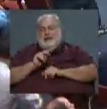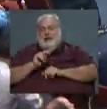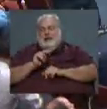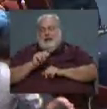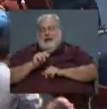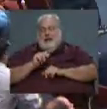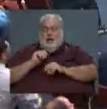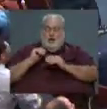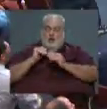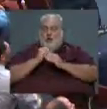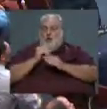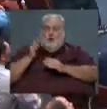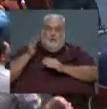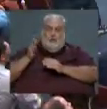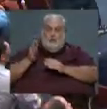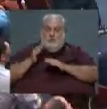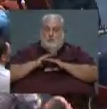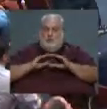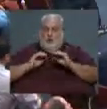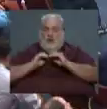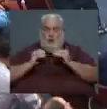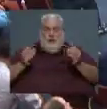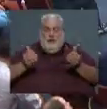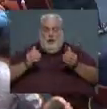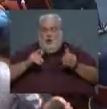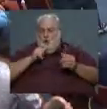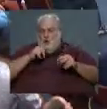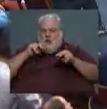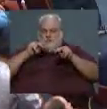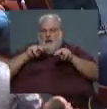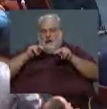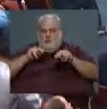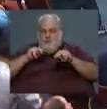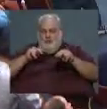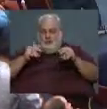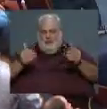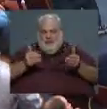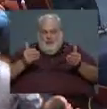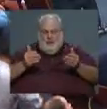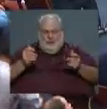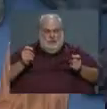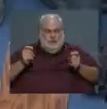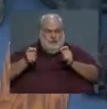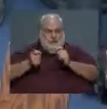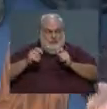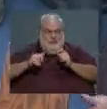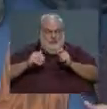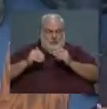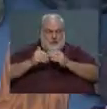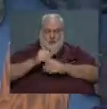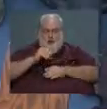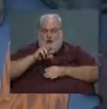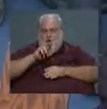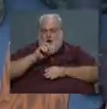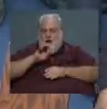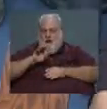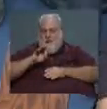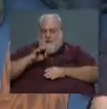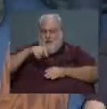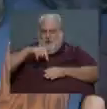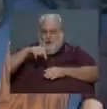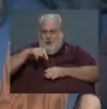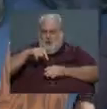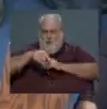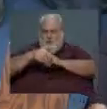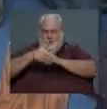no longer here, who's doing the monitoring and the capacity building? We're actually changing some of that. So we have a new RFQ that will be coming out that